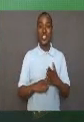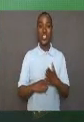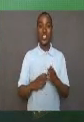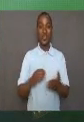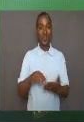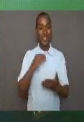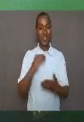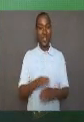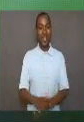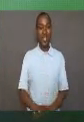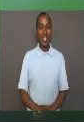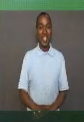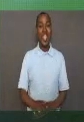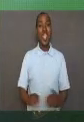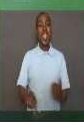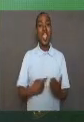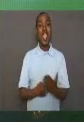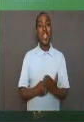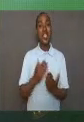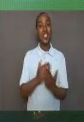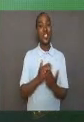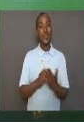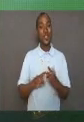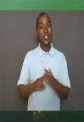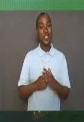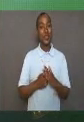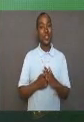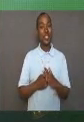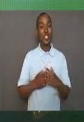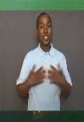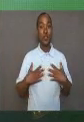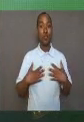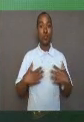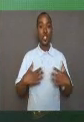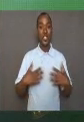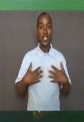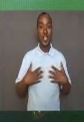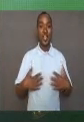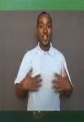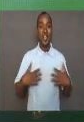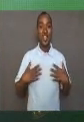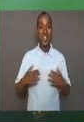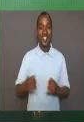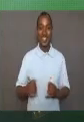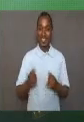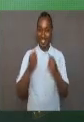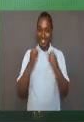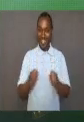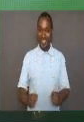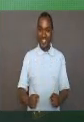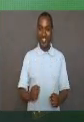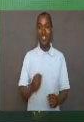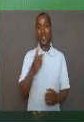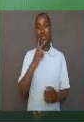this lesson by learning about the breathing structures, and we will